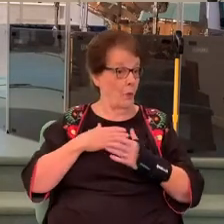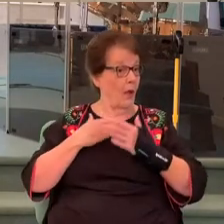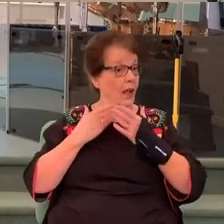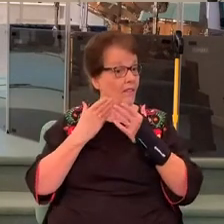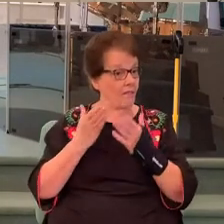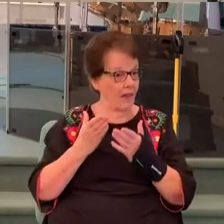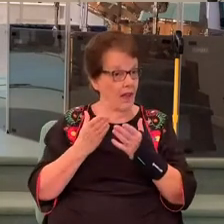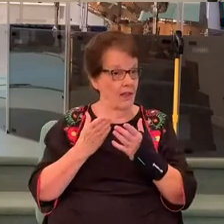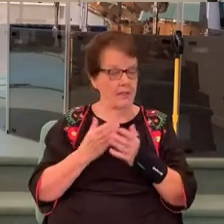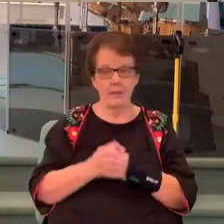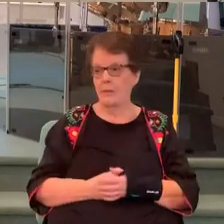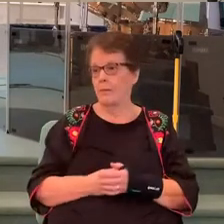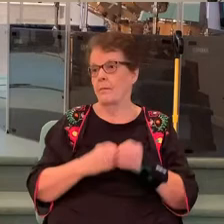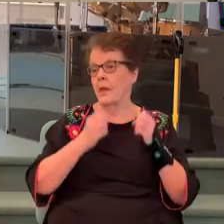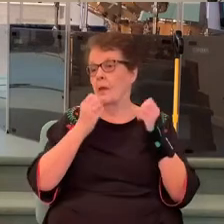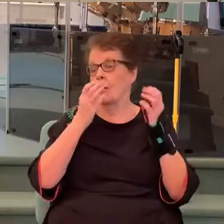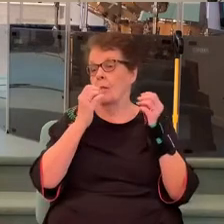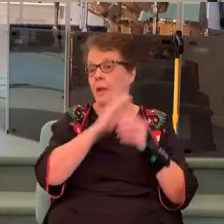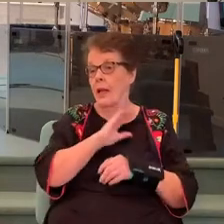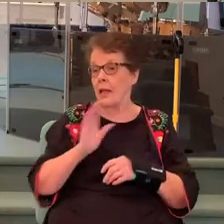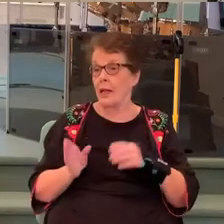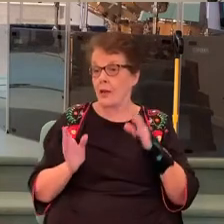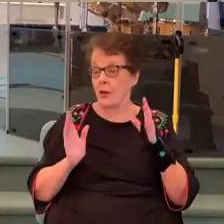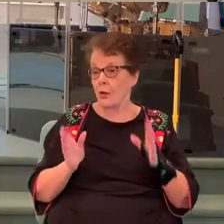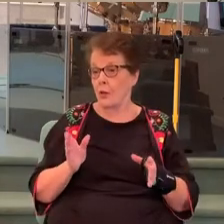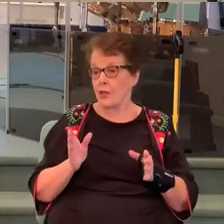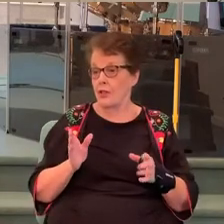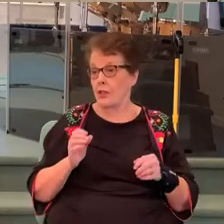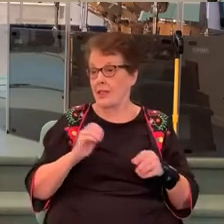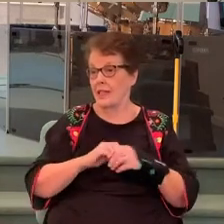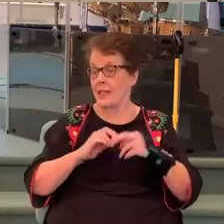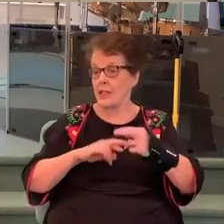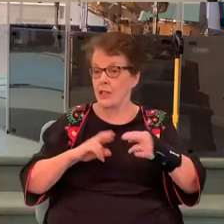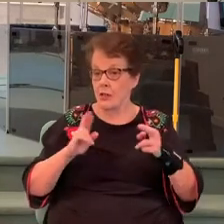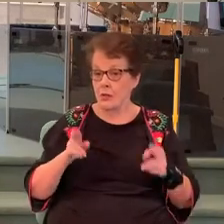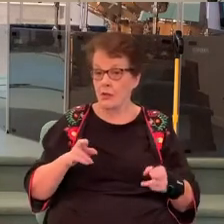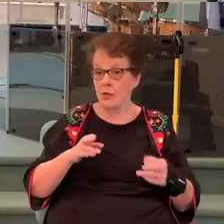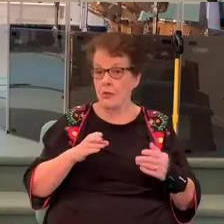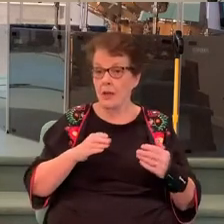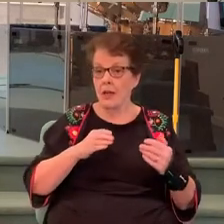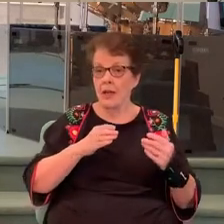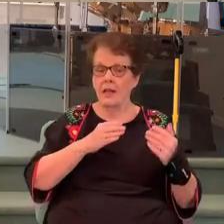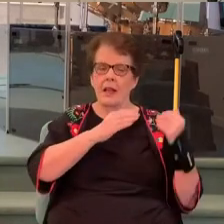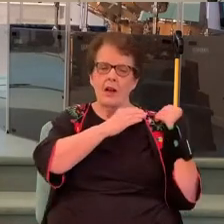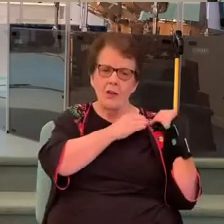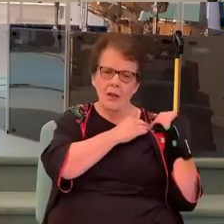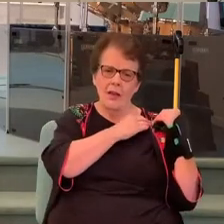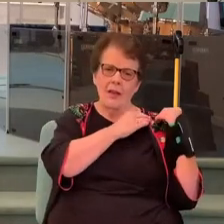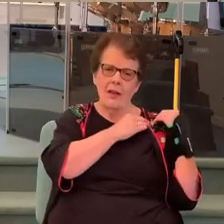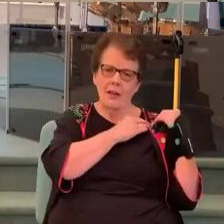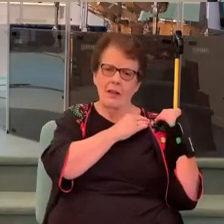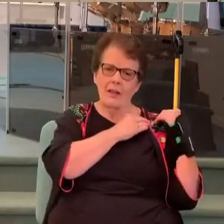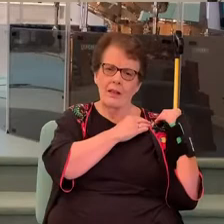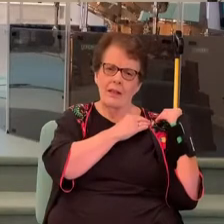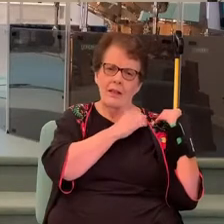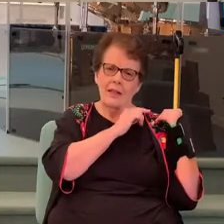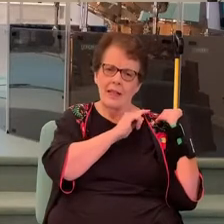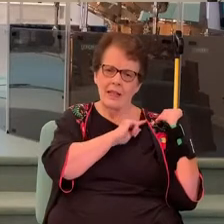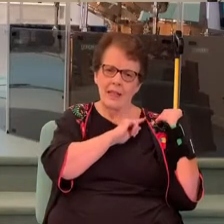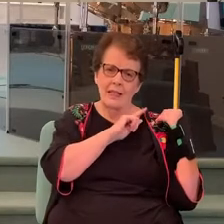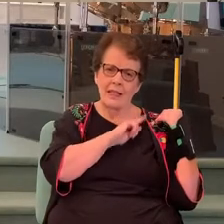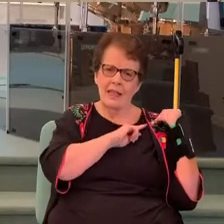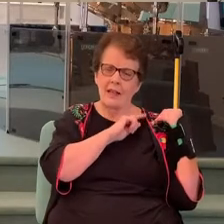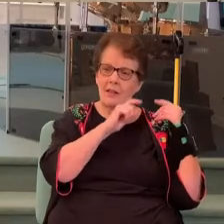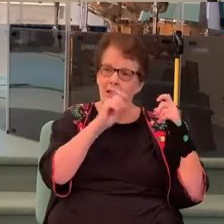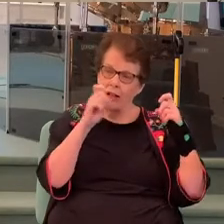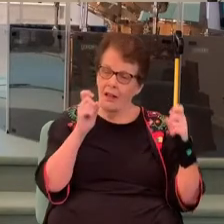There are many people, many Christians, some in this room, that are carrying the weight of guilt from sins committed many years ago